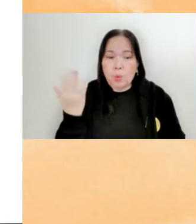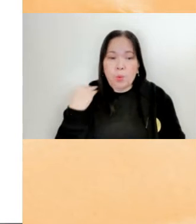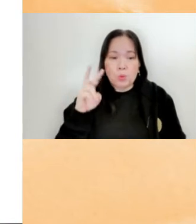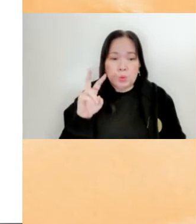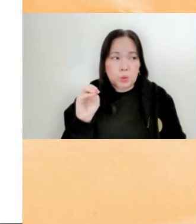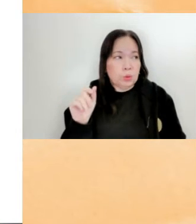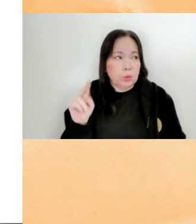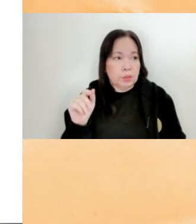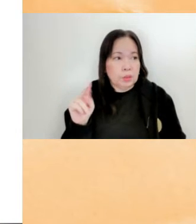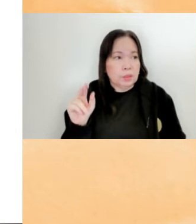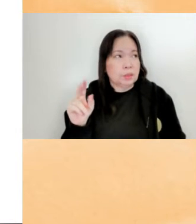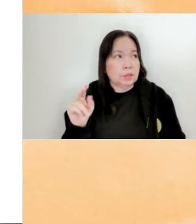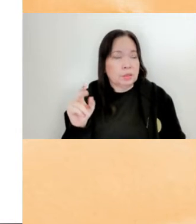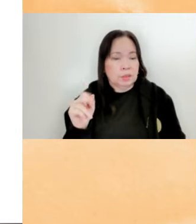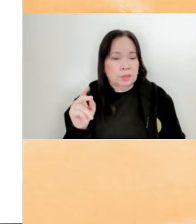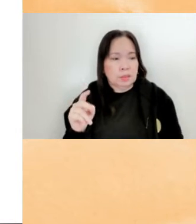in 2013.